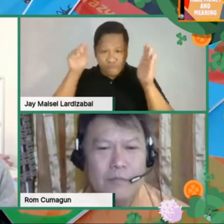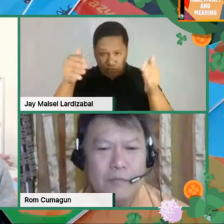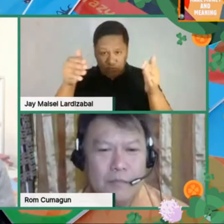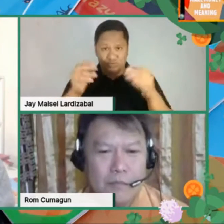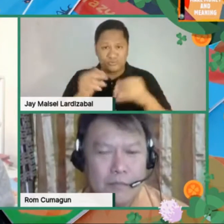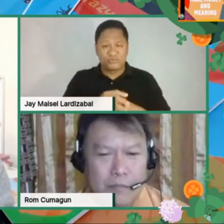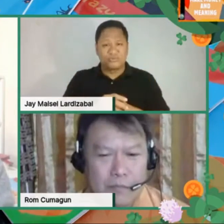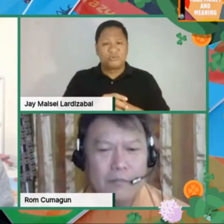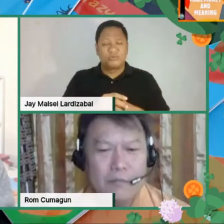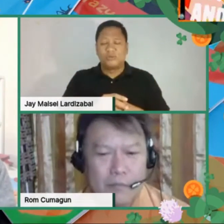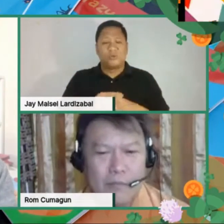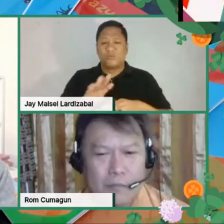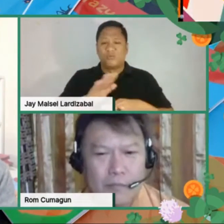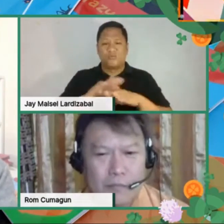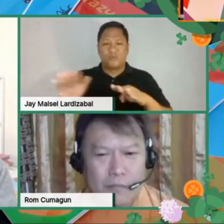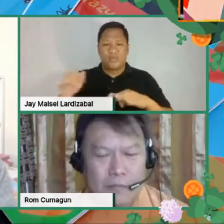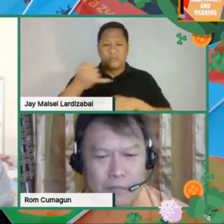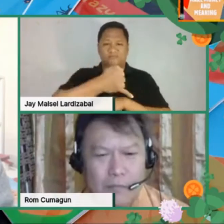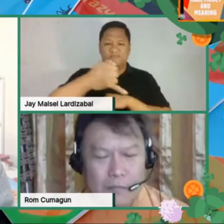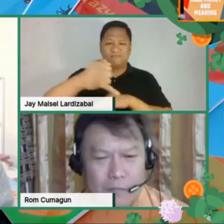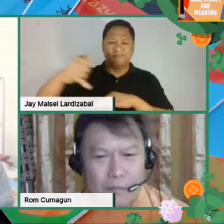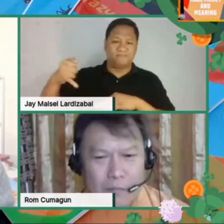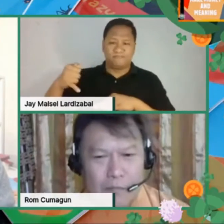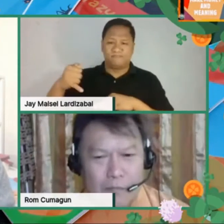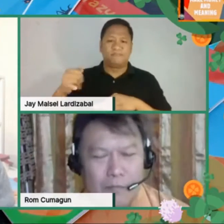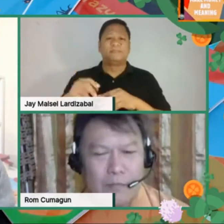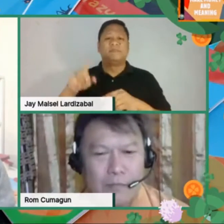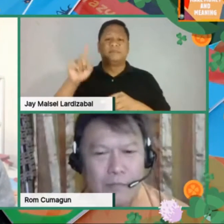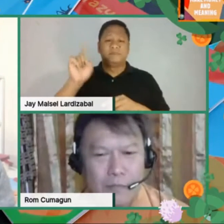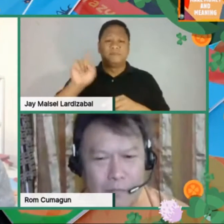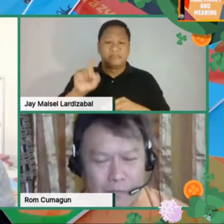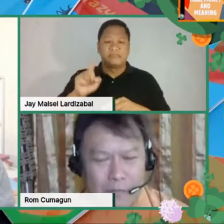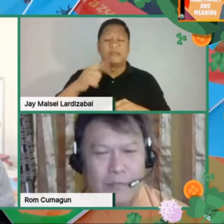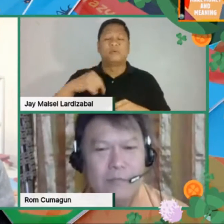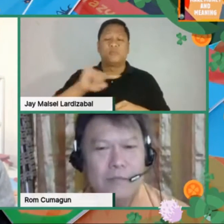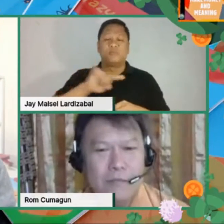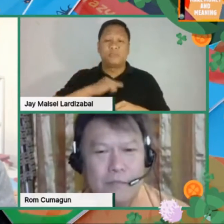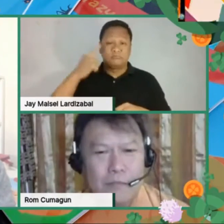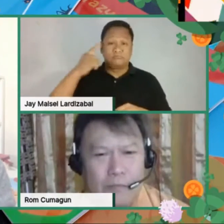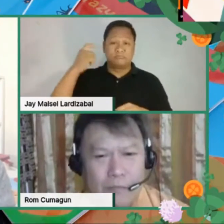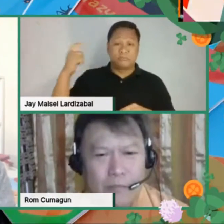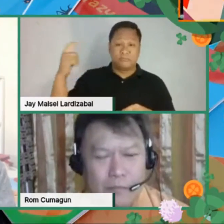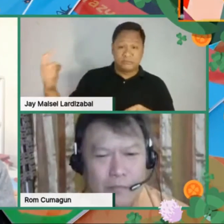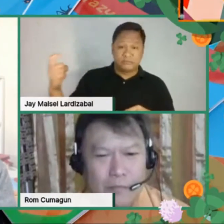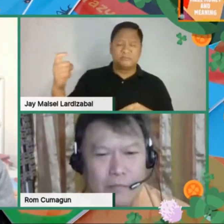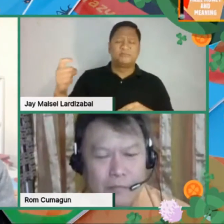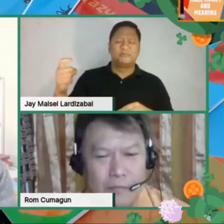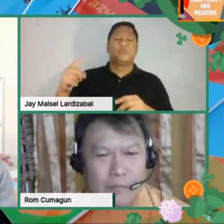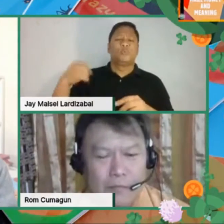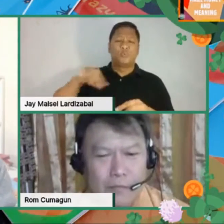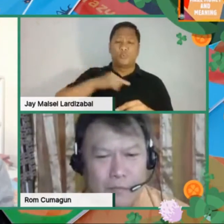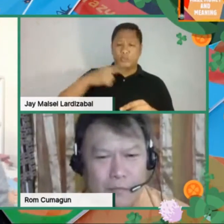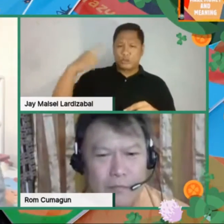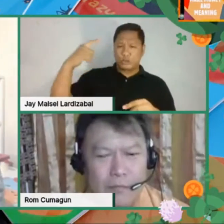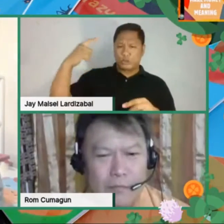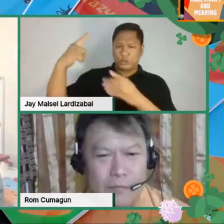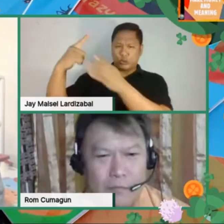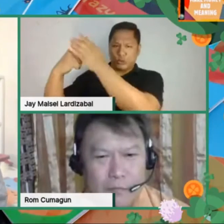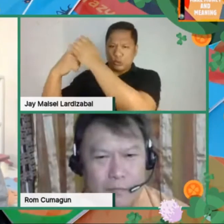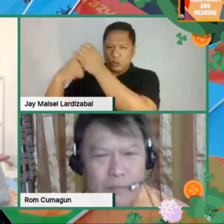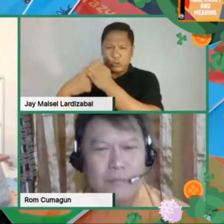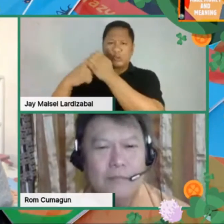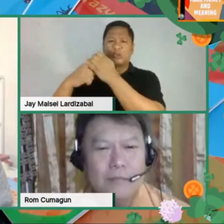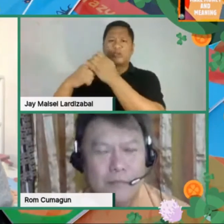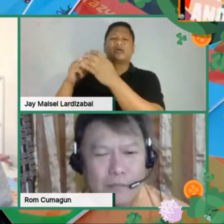walang boundaries. No boundaries. As long as we dream, you go for your dreams. We can climb any mountains.